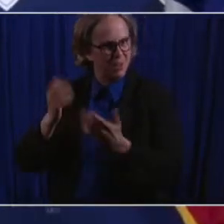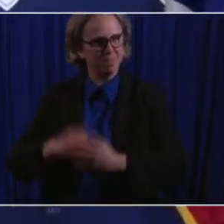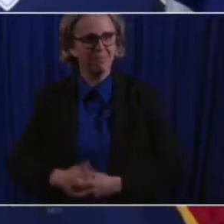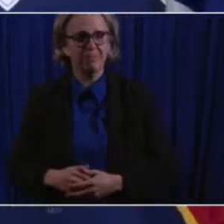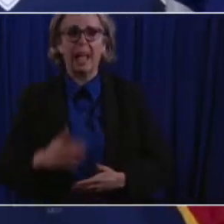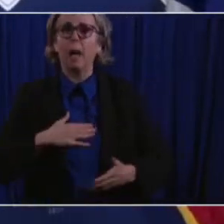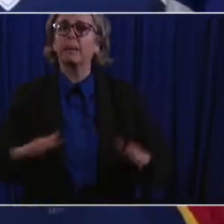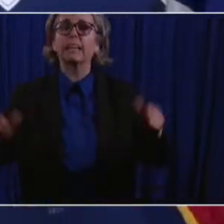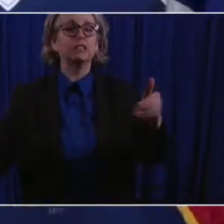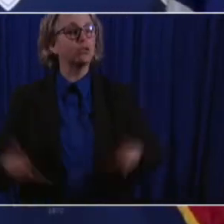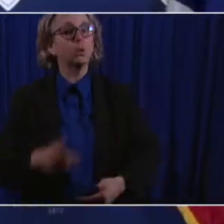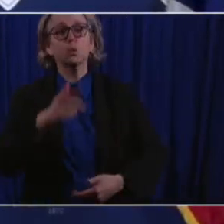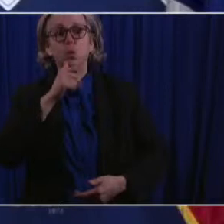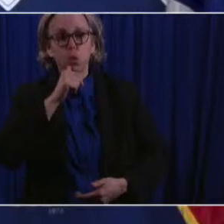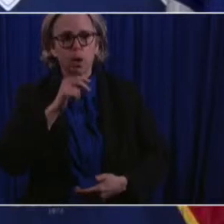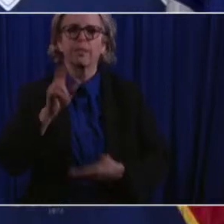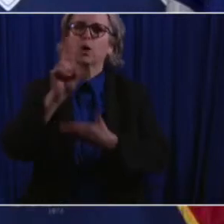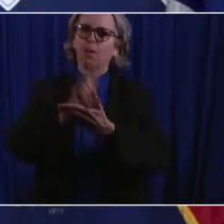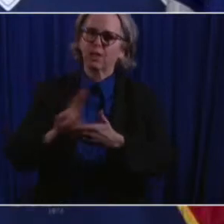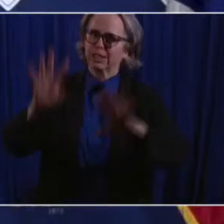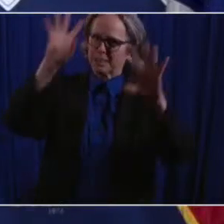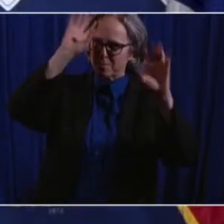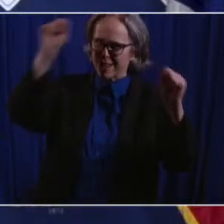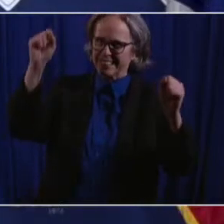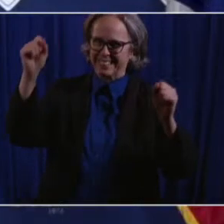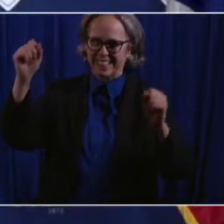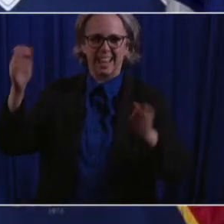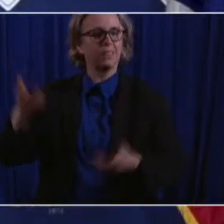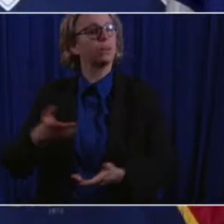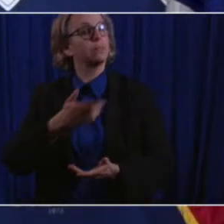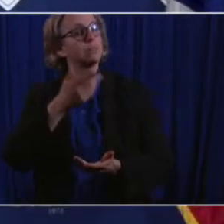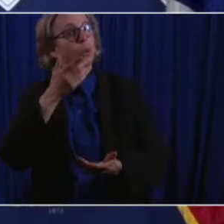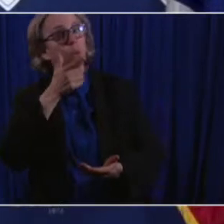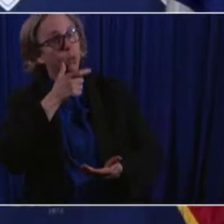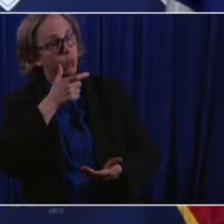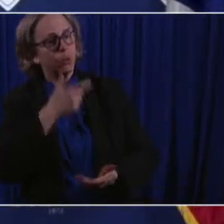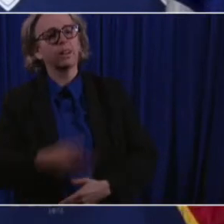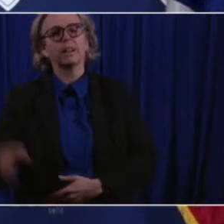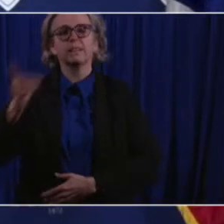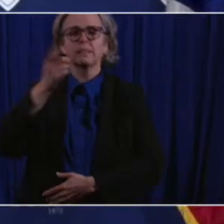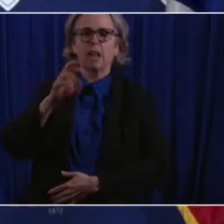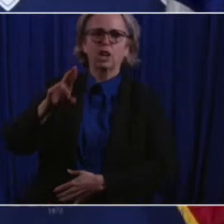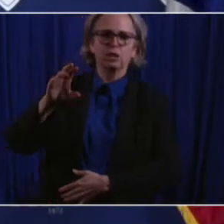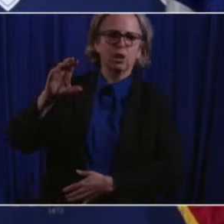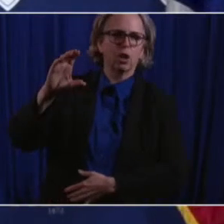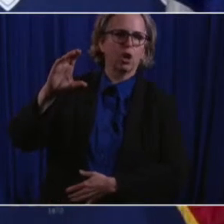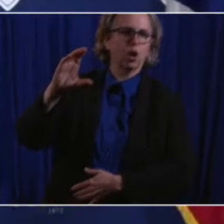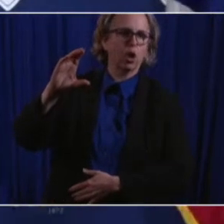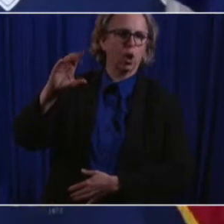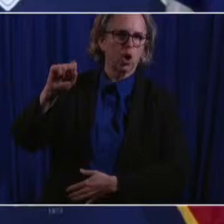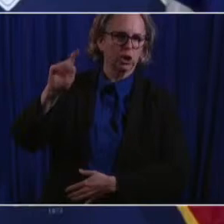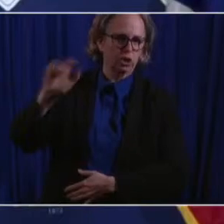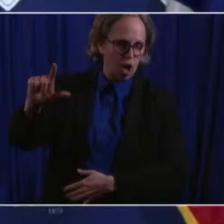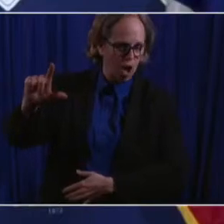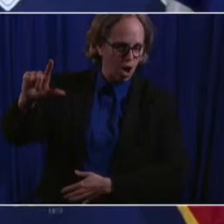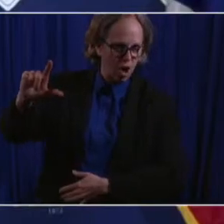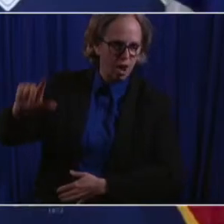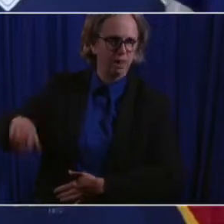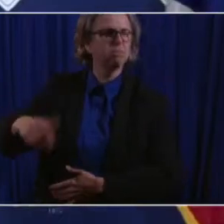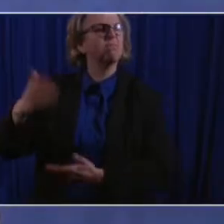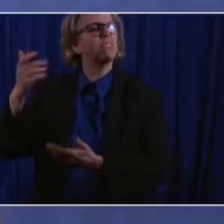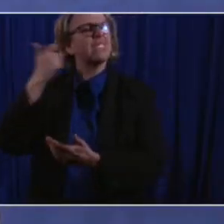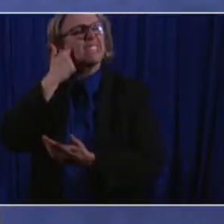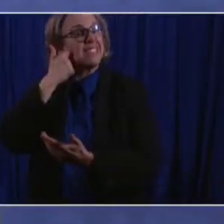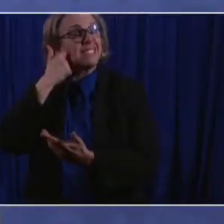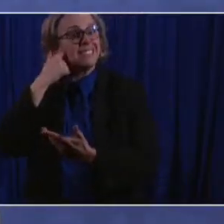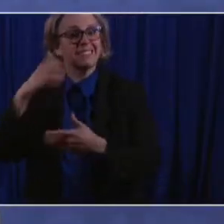Toledo President Dr. Gregory Postal, who just gave us a great tour of the vaccine site. Mr. President, thank